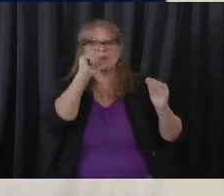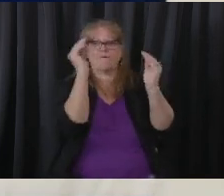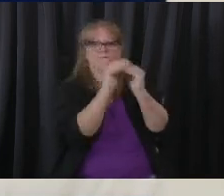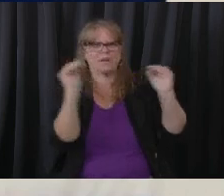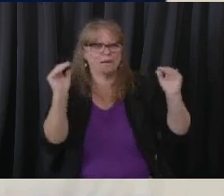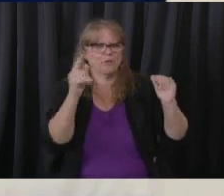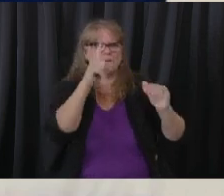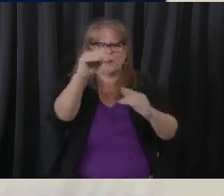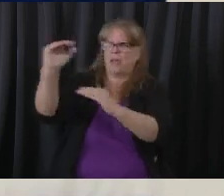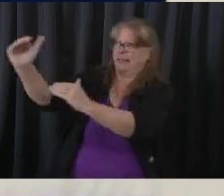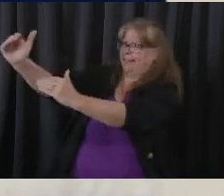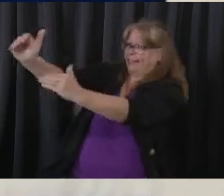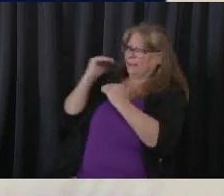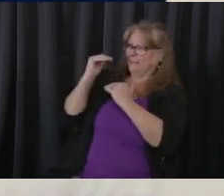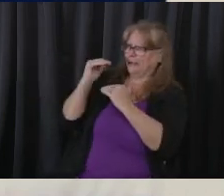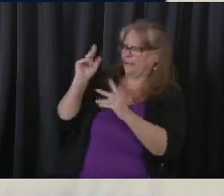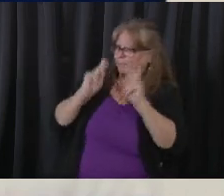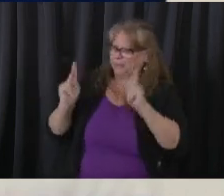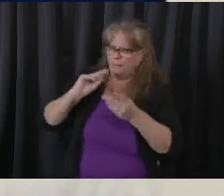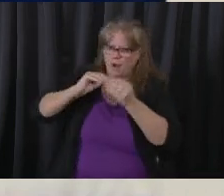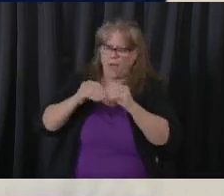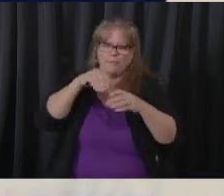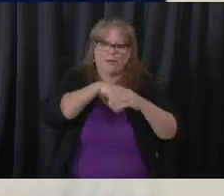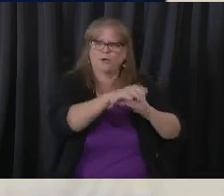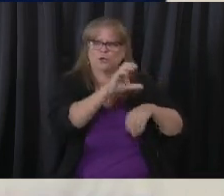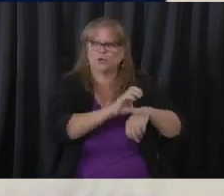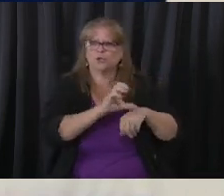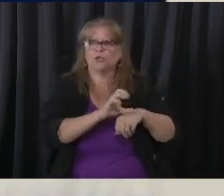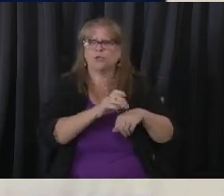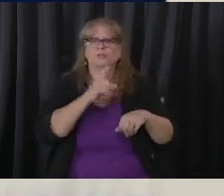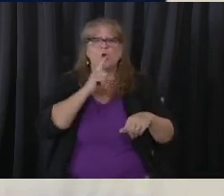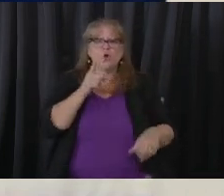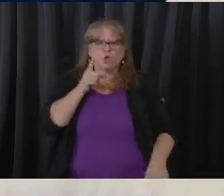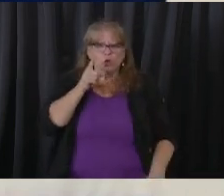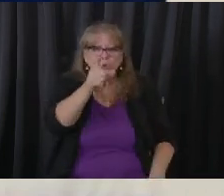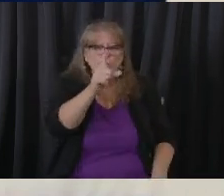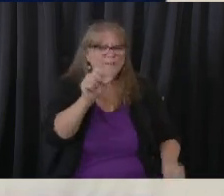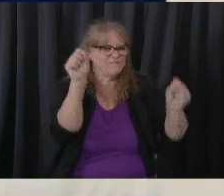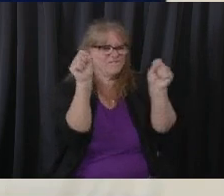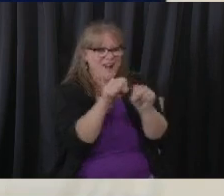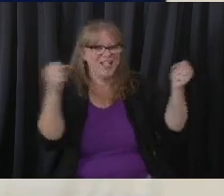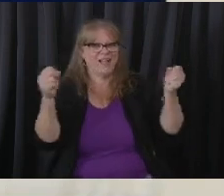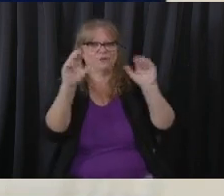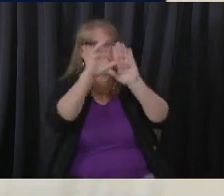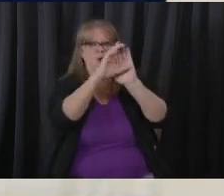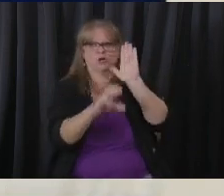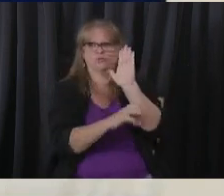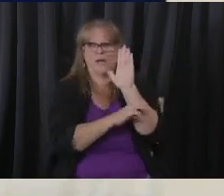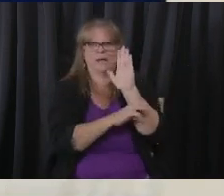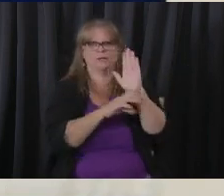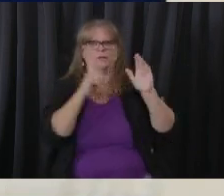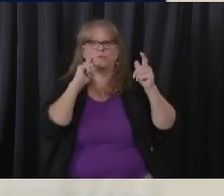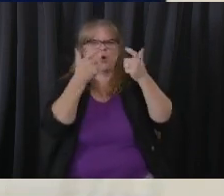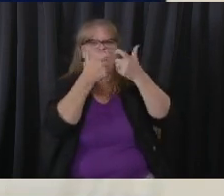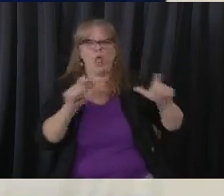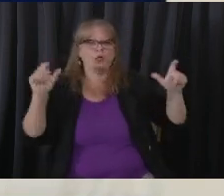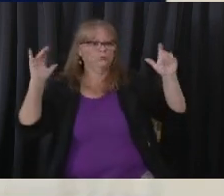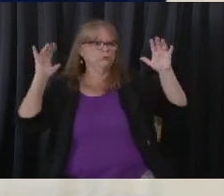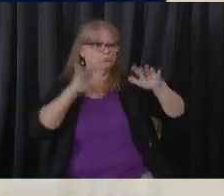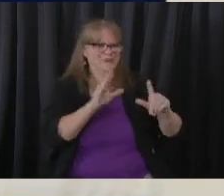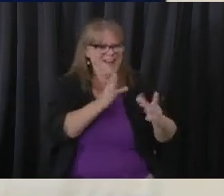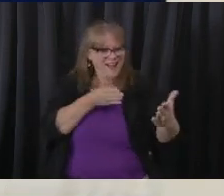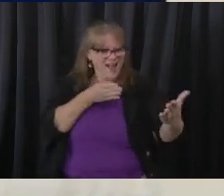restrict capacity for religious gatherings? Thank you for answering the question. Well, look, all that is important